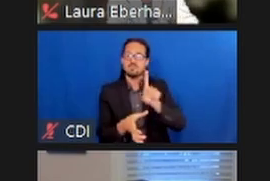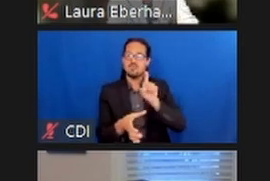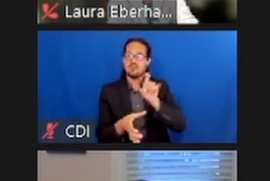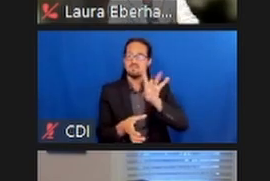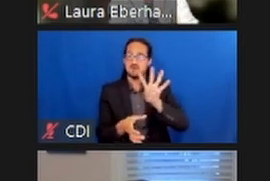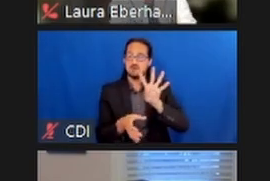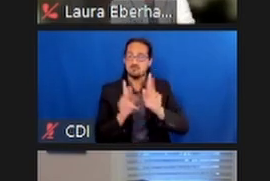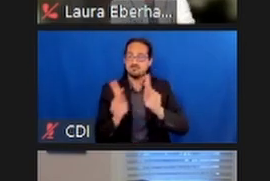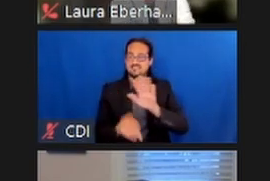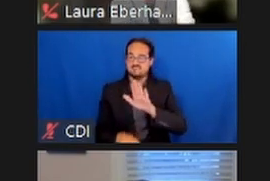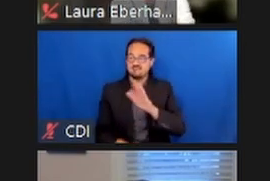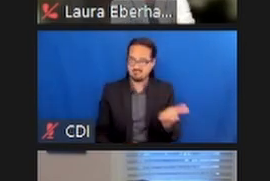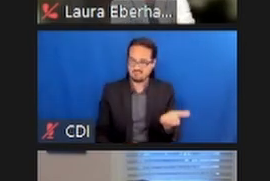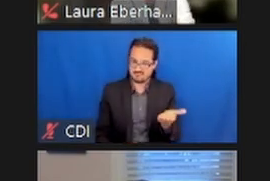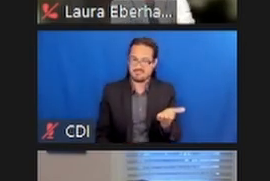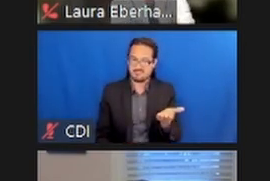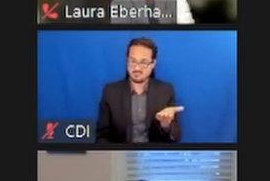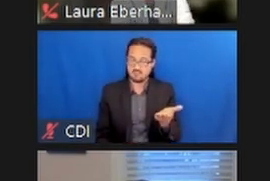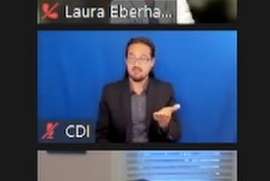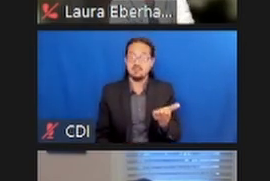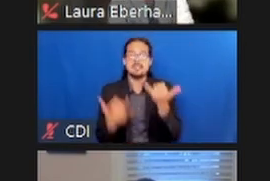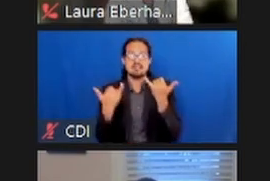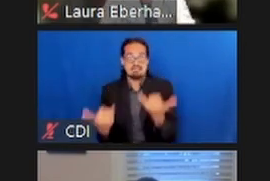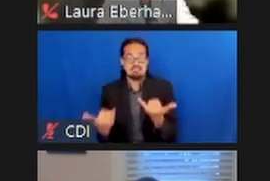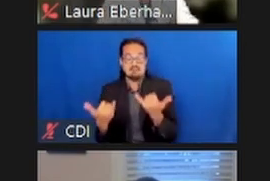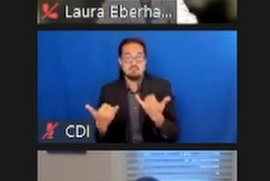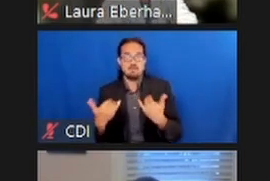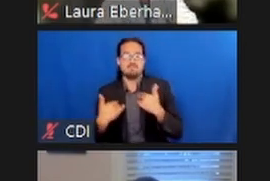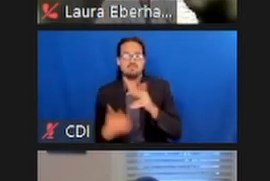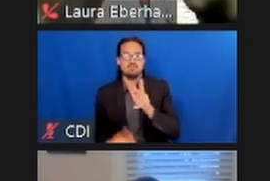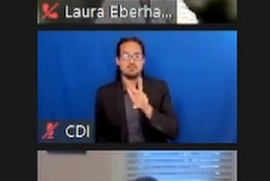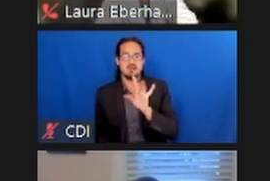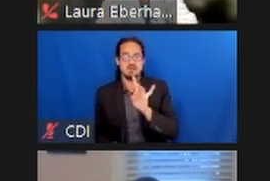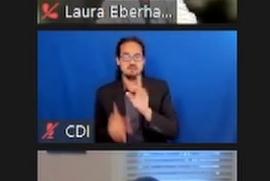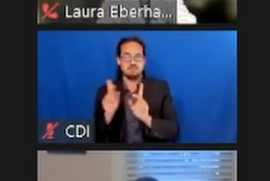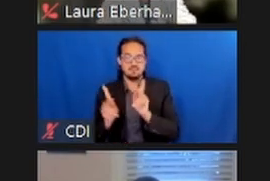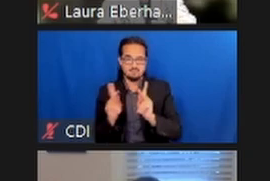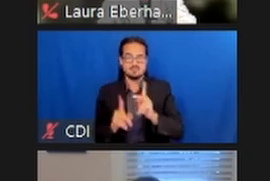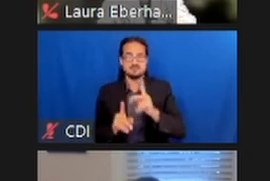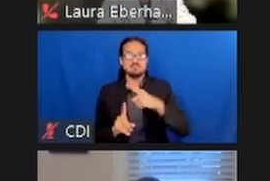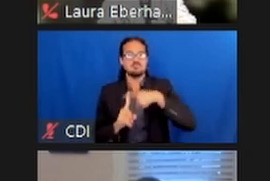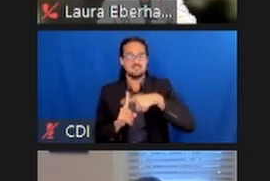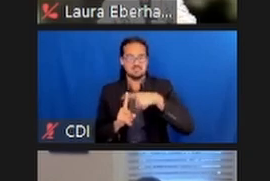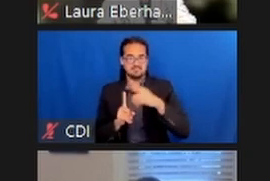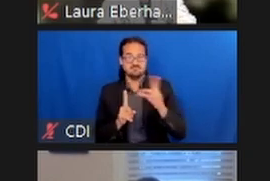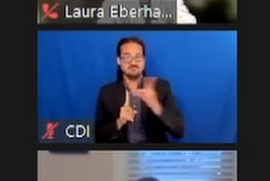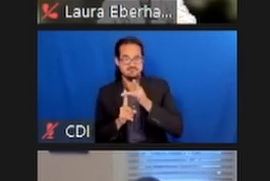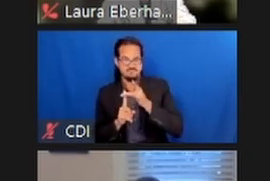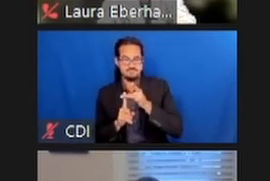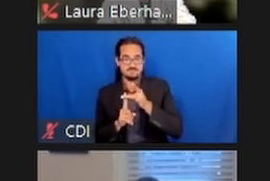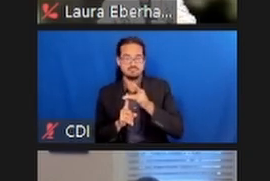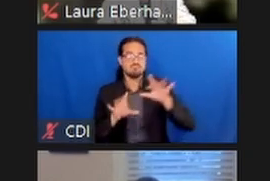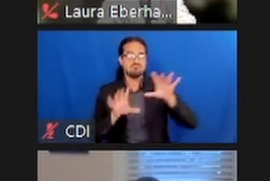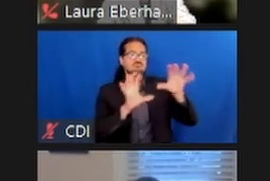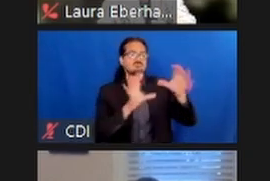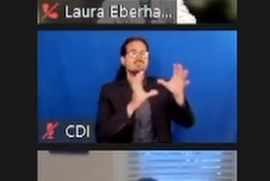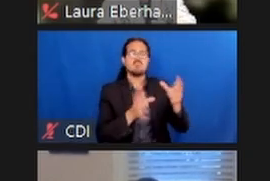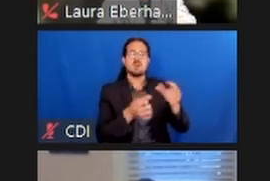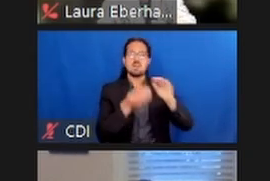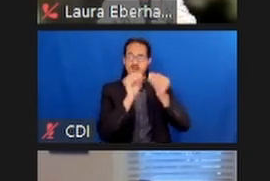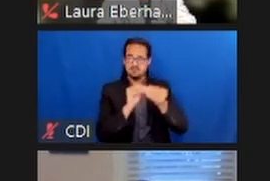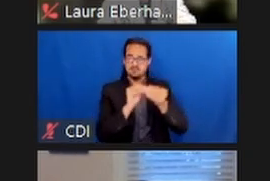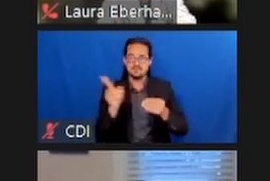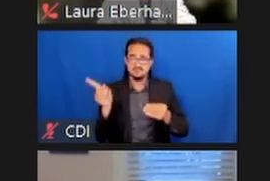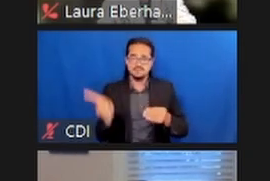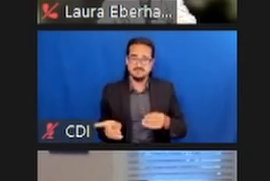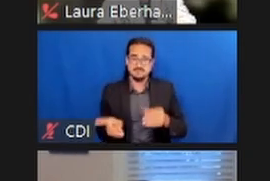shows the number of cases per 100,000 for different members of our community. And this represents that we have